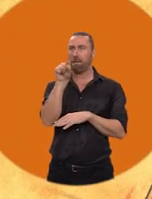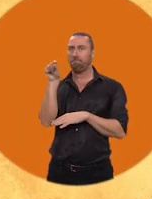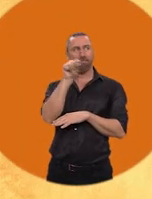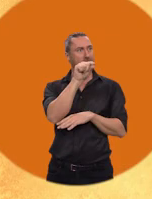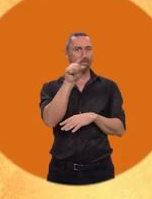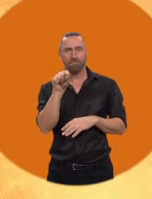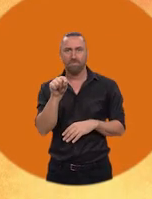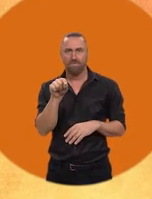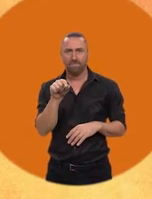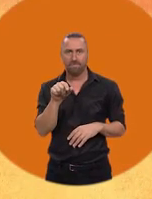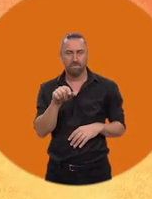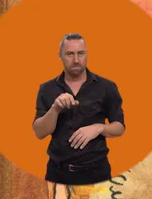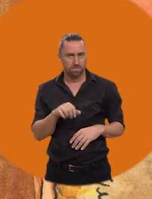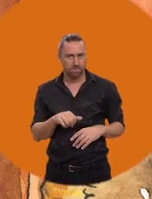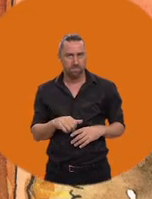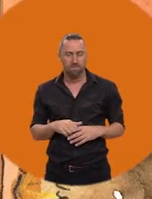call.